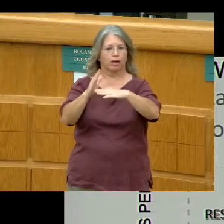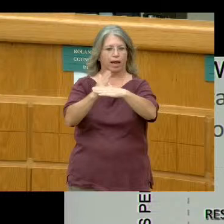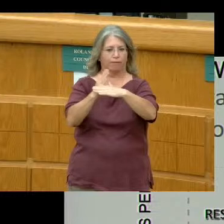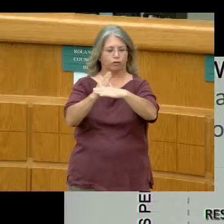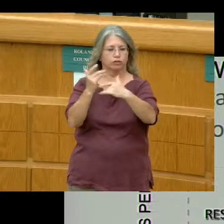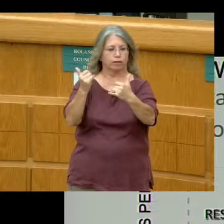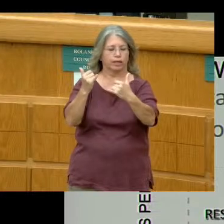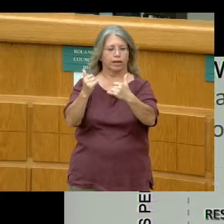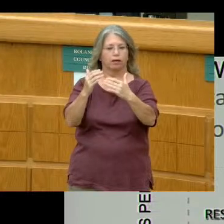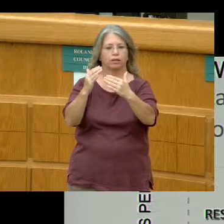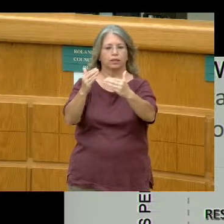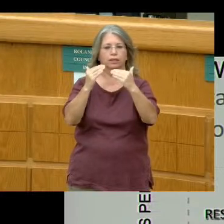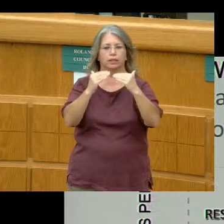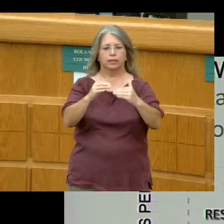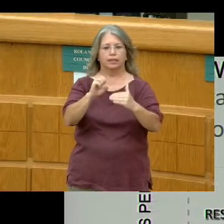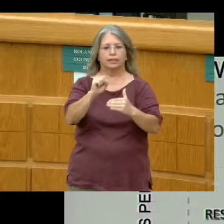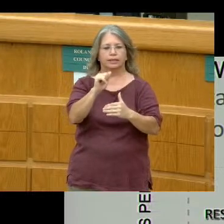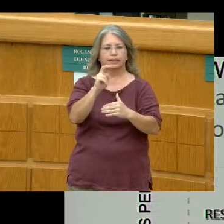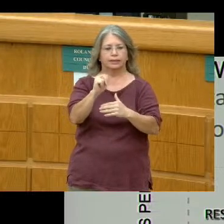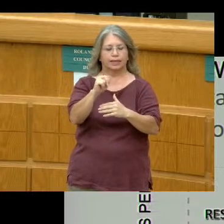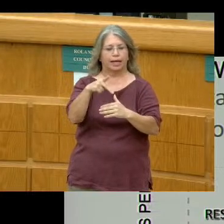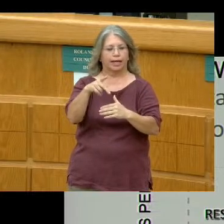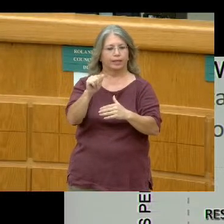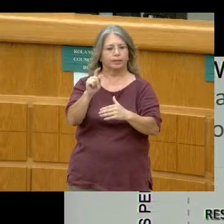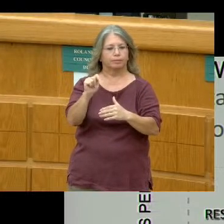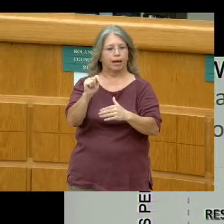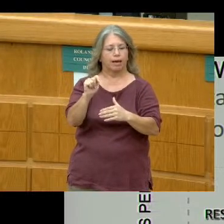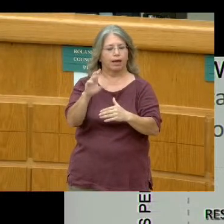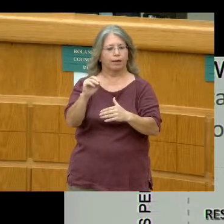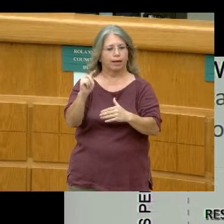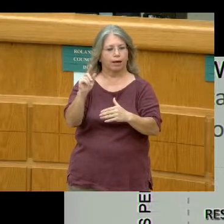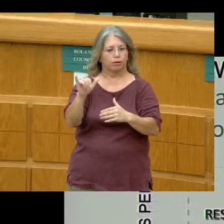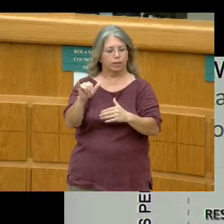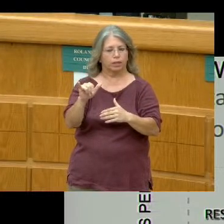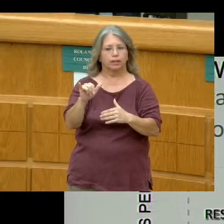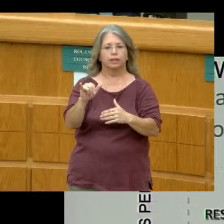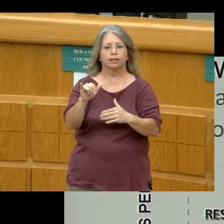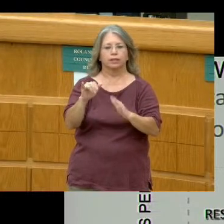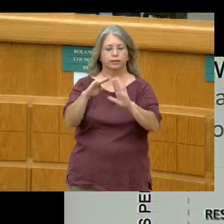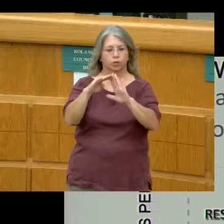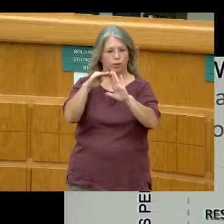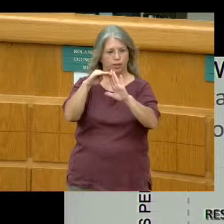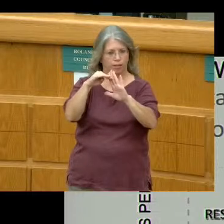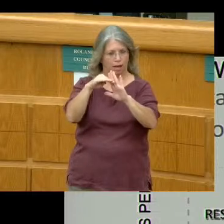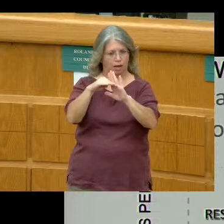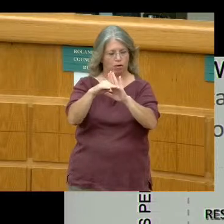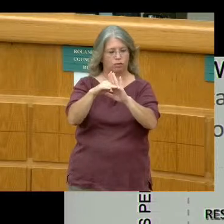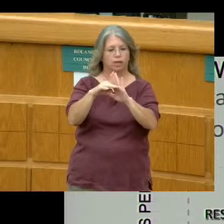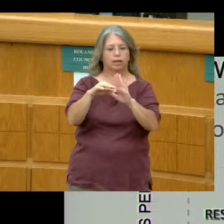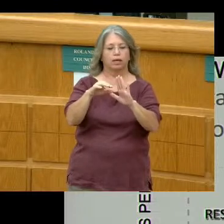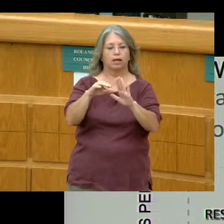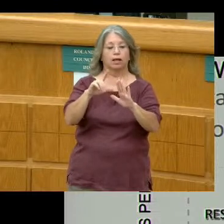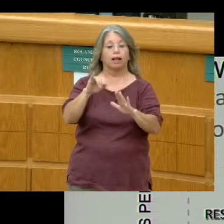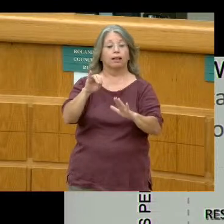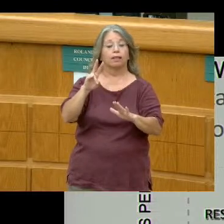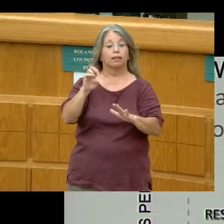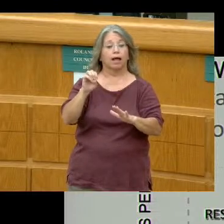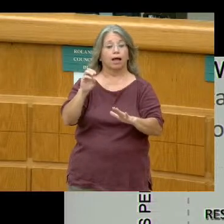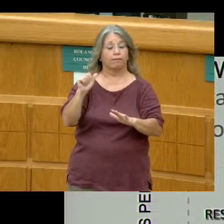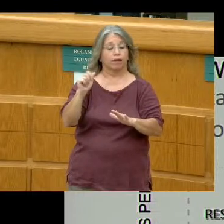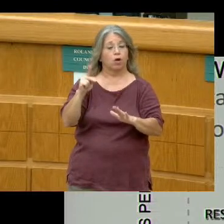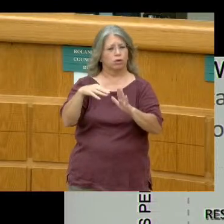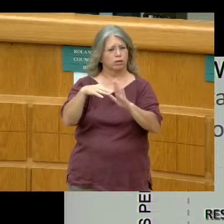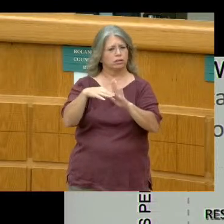San Patricio is trending downwards, and that's a good sign. Live Oak, though, has really shot